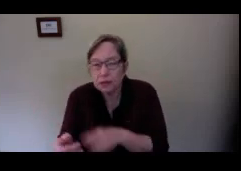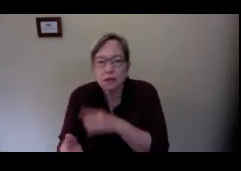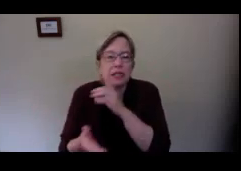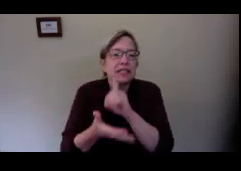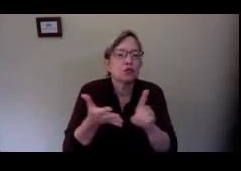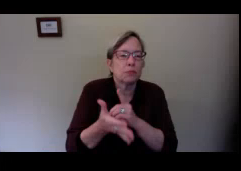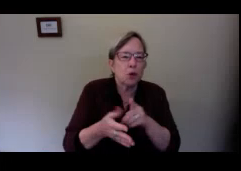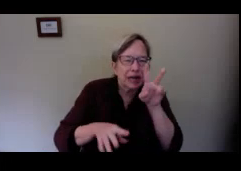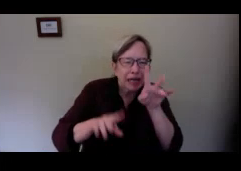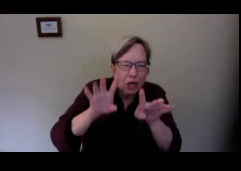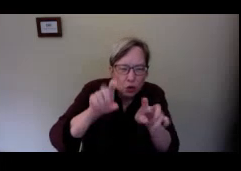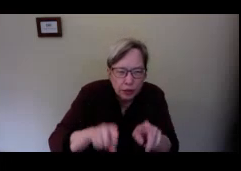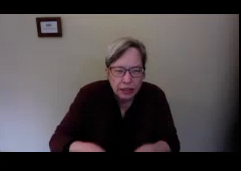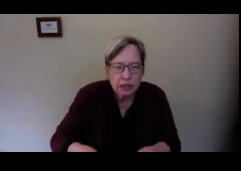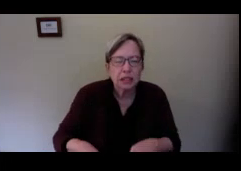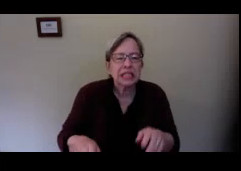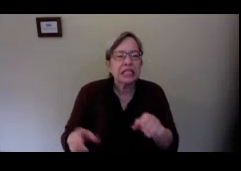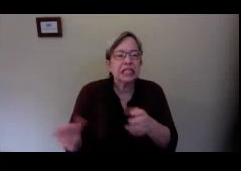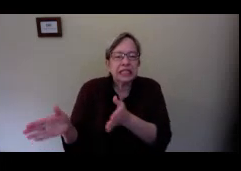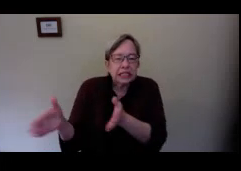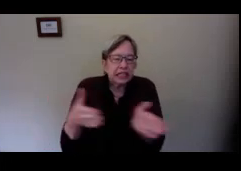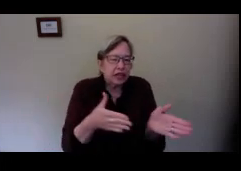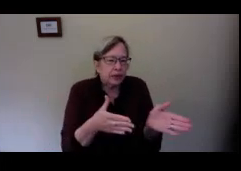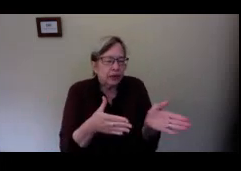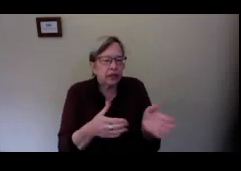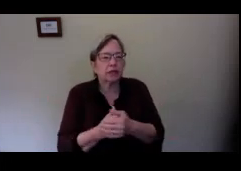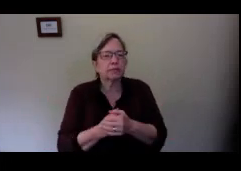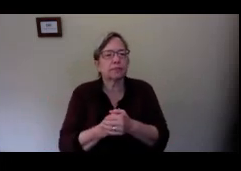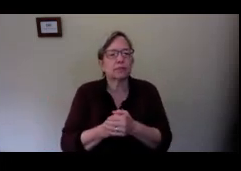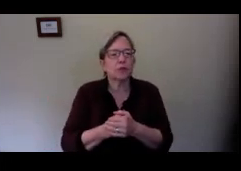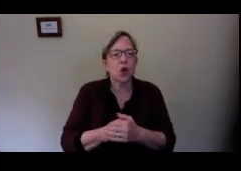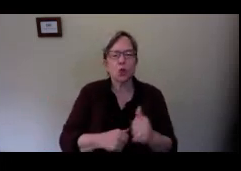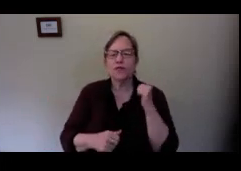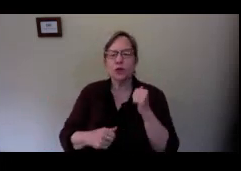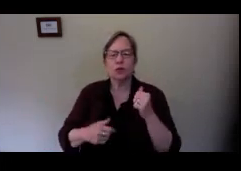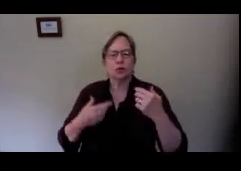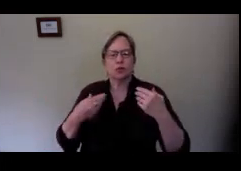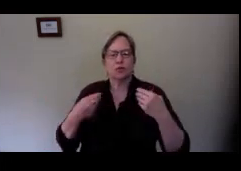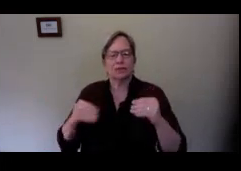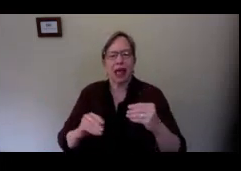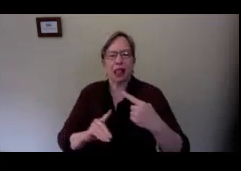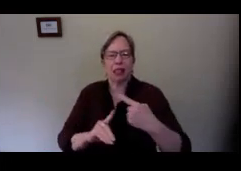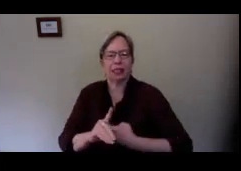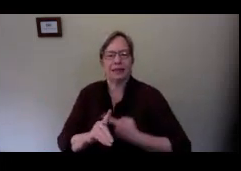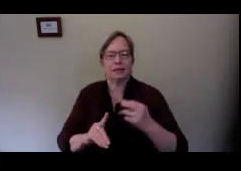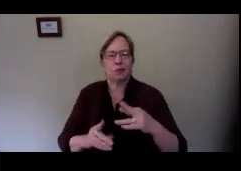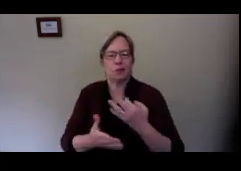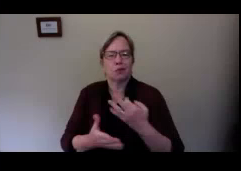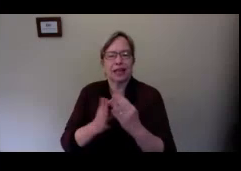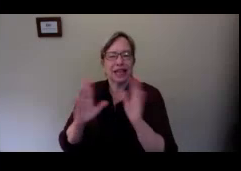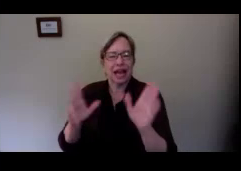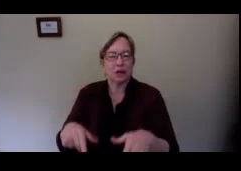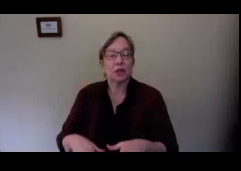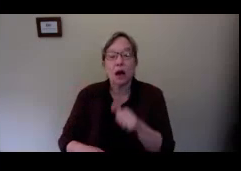inquiries, steering, refusal to lease, sell, or finance housing, unfair